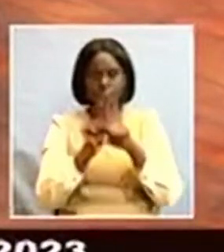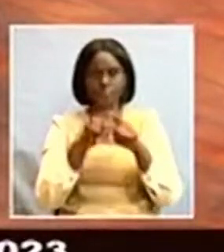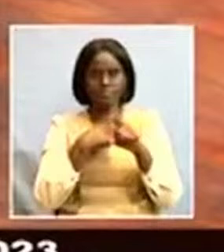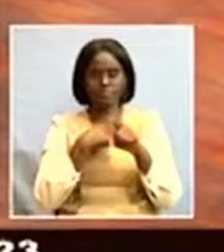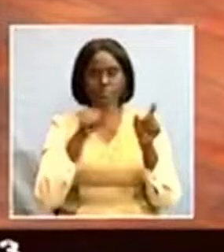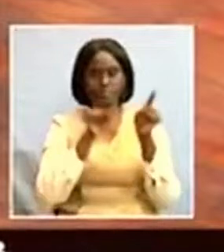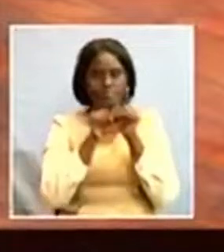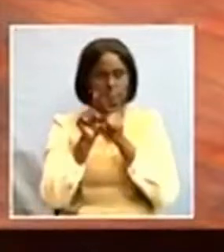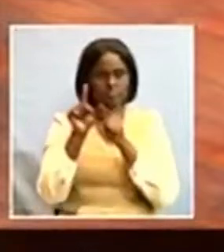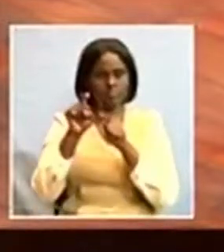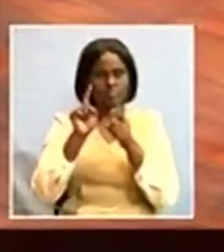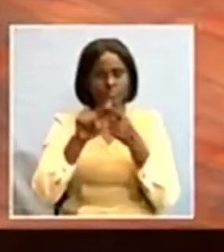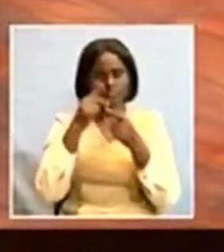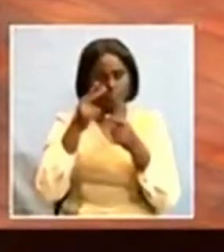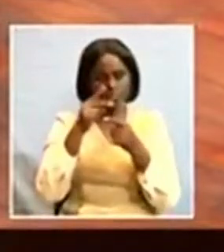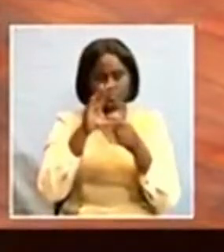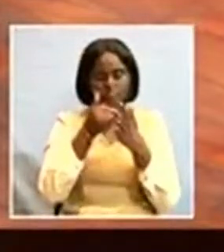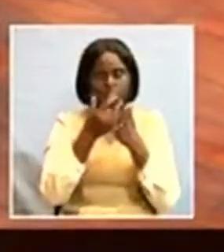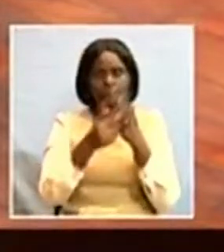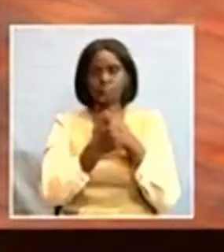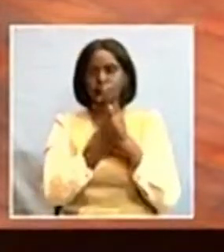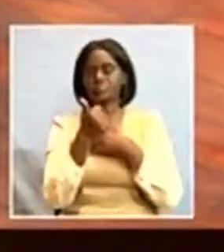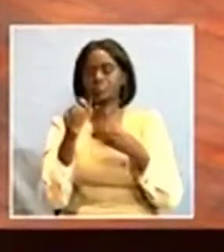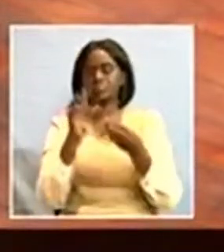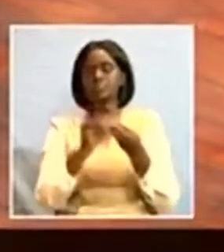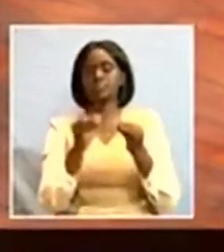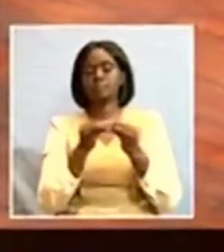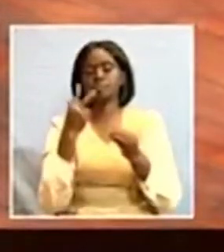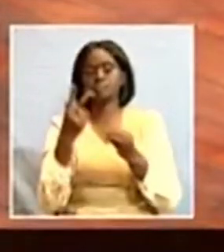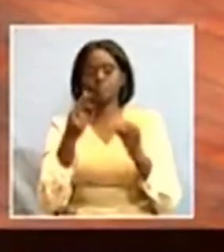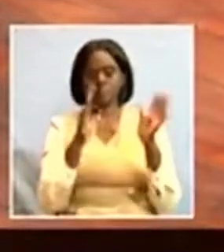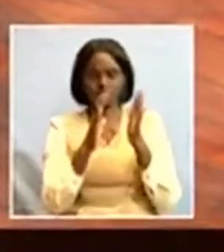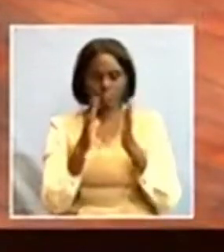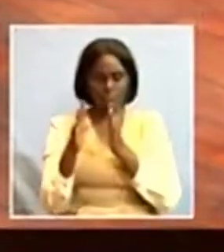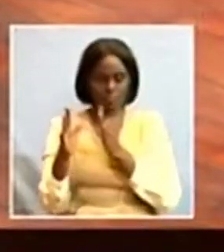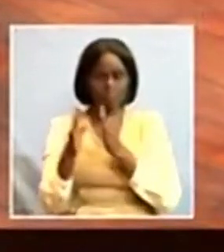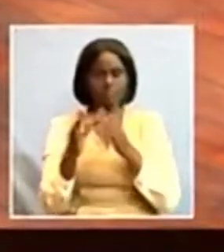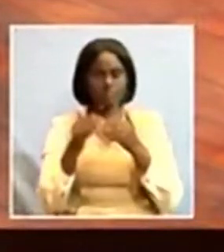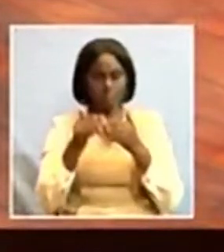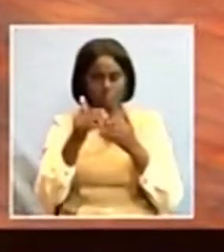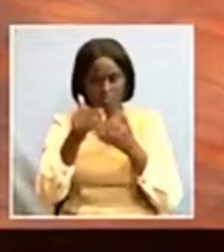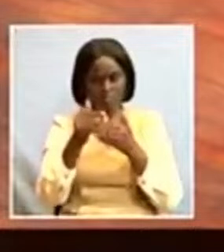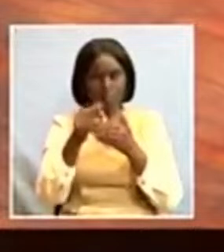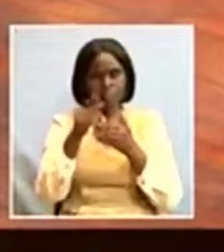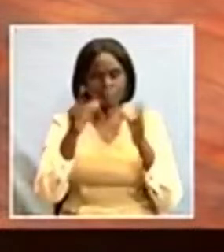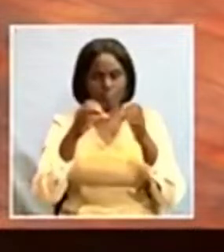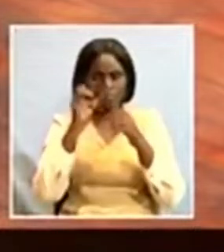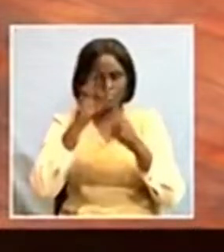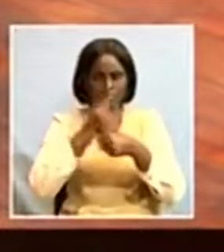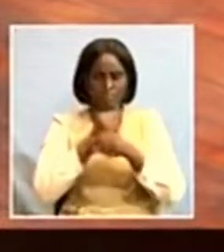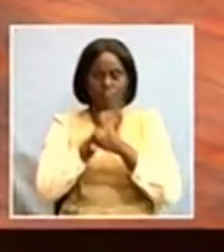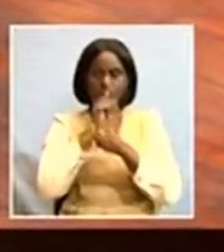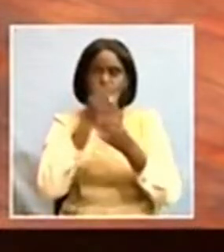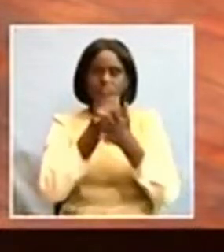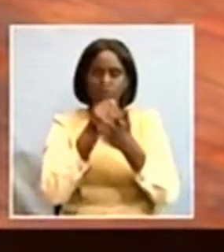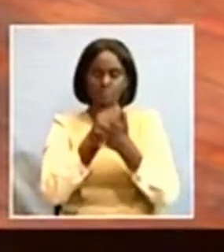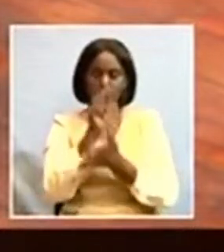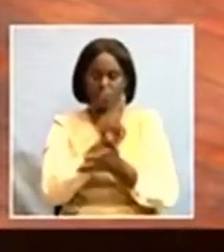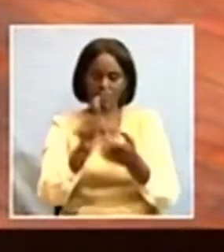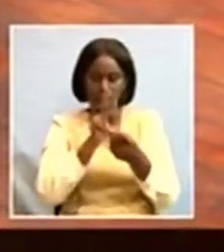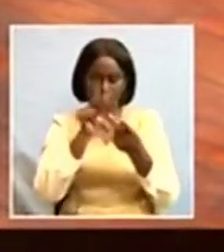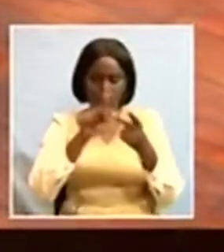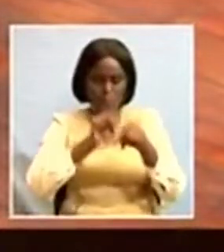also lead you to see appendix number 3. Remedial measure: going forward, council will ensure that funds are spent on